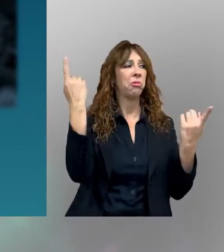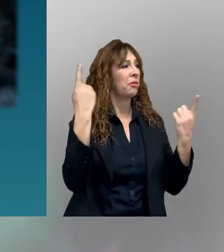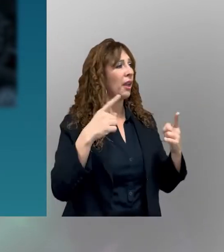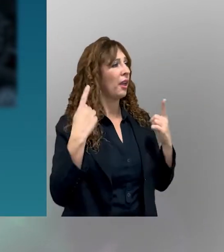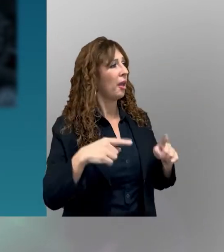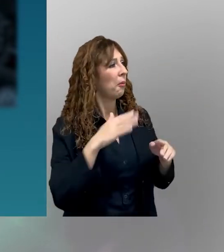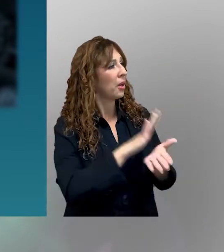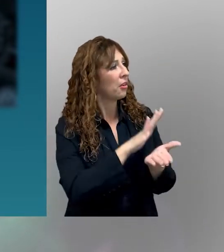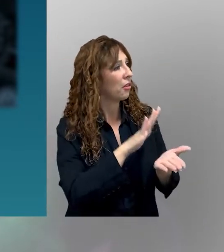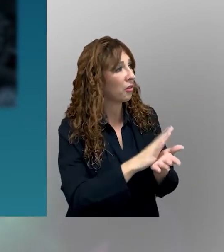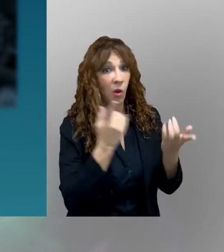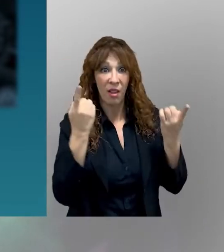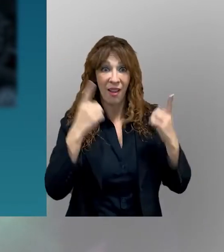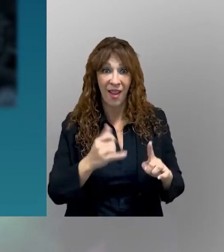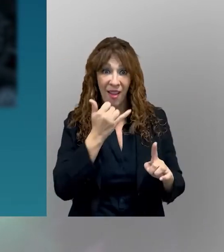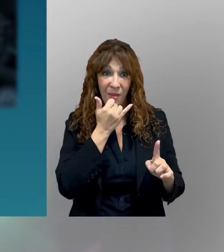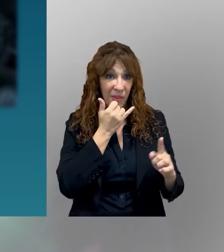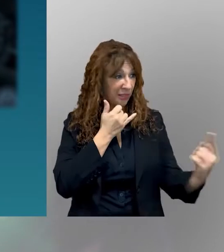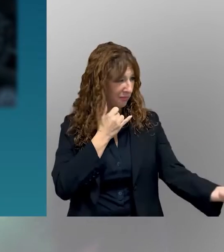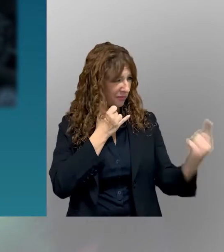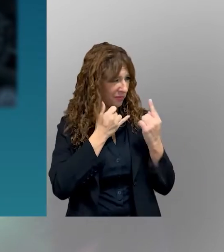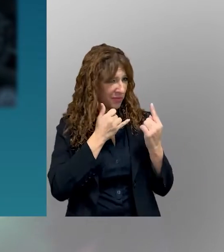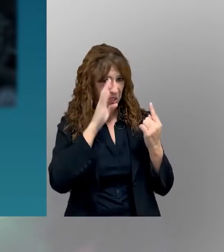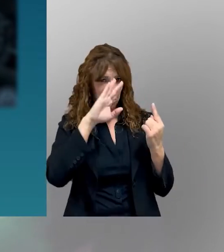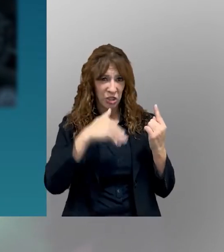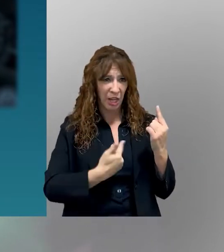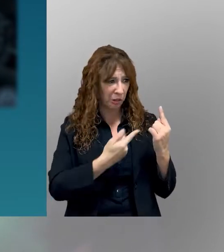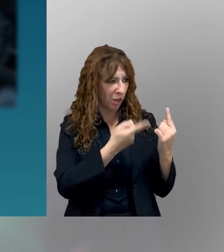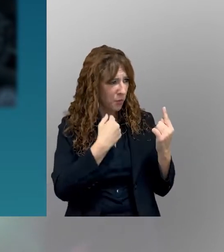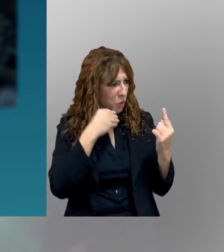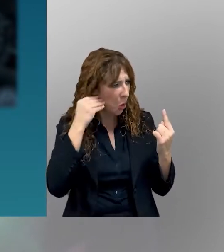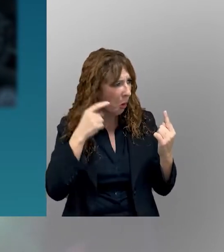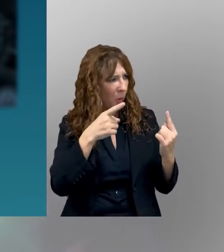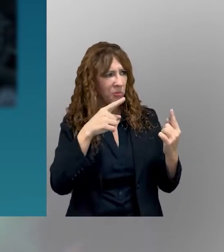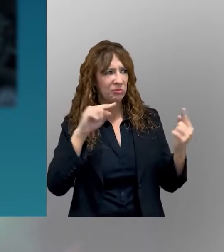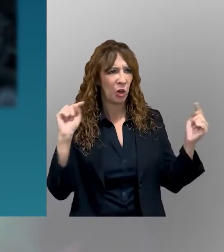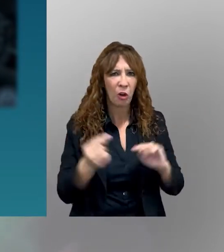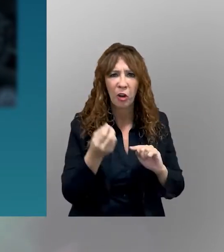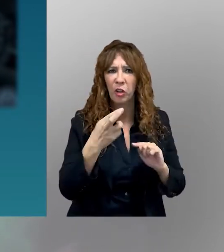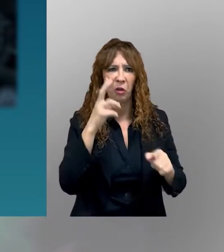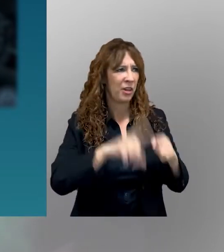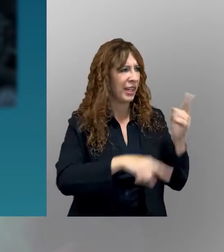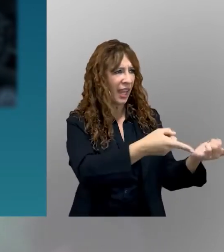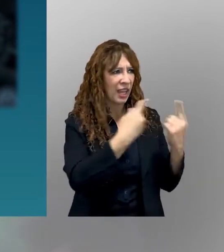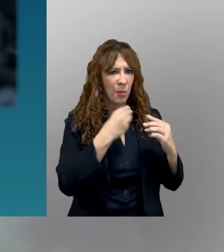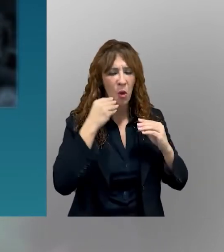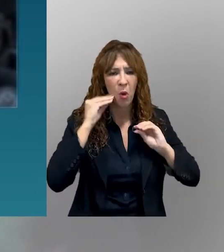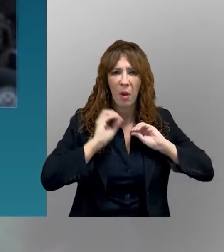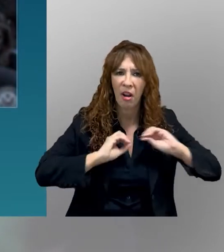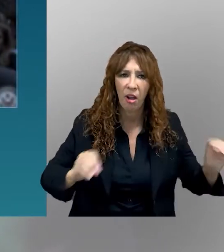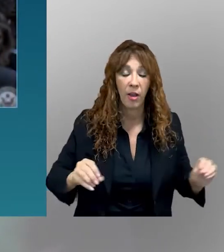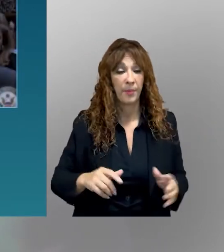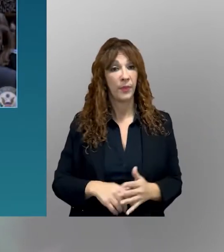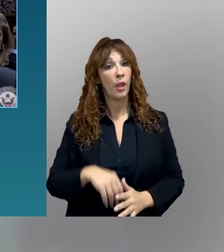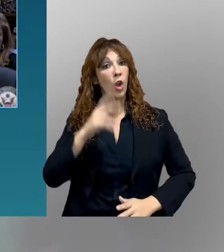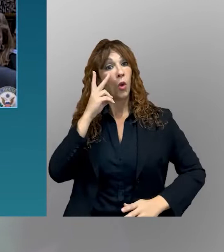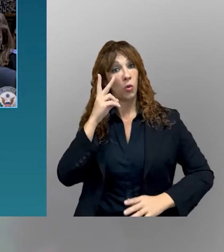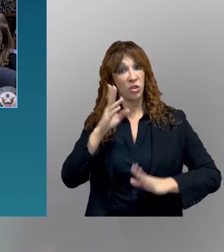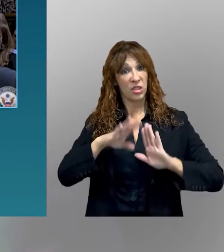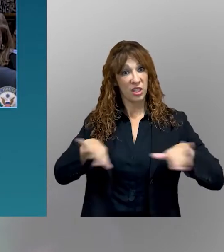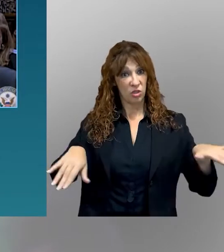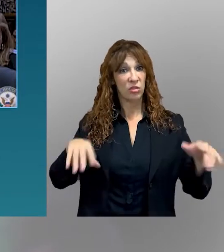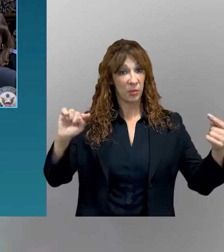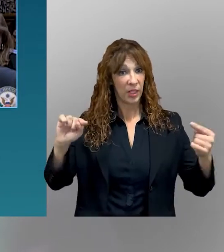unaware of the use of these abuses until their child comes home with bruises or tragically can't come home at all. And where you